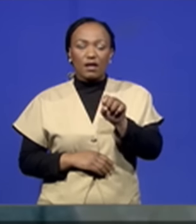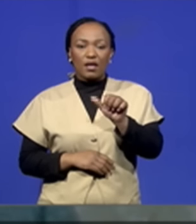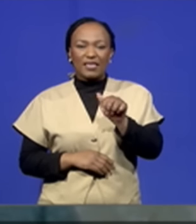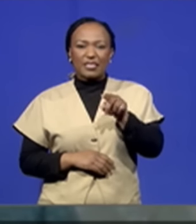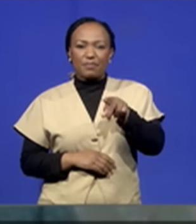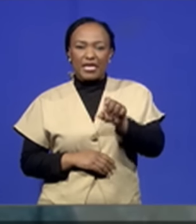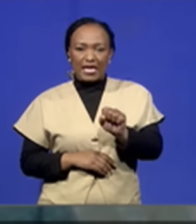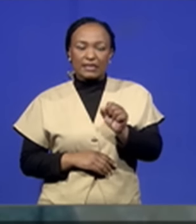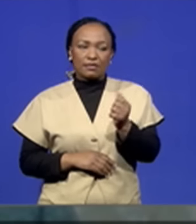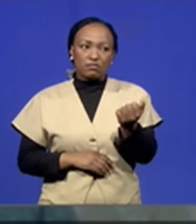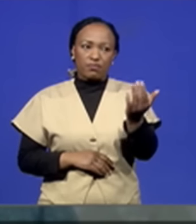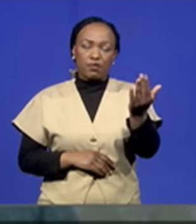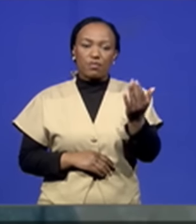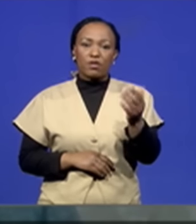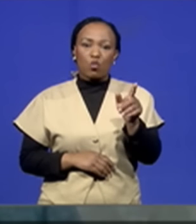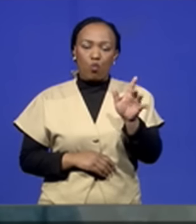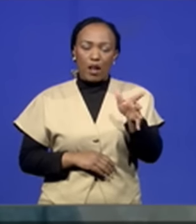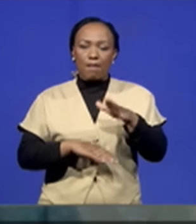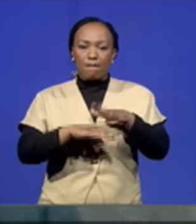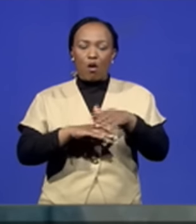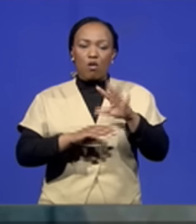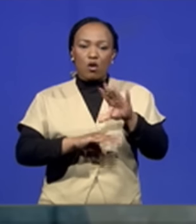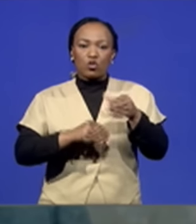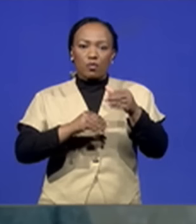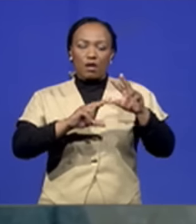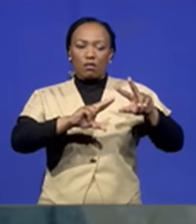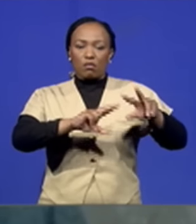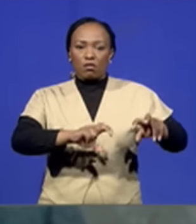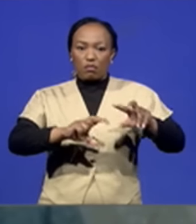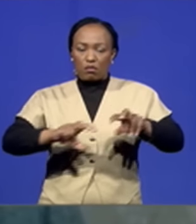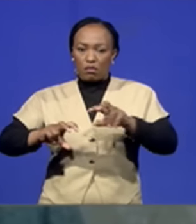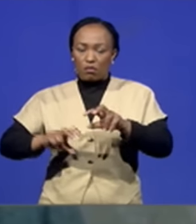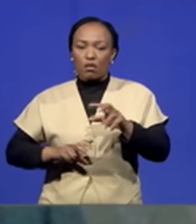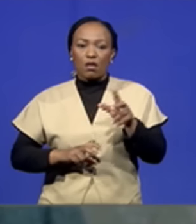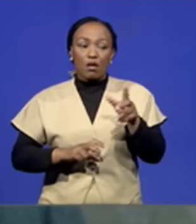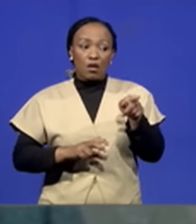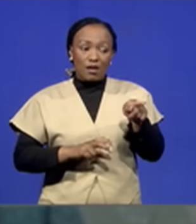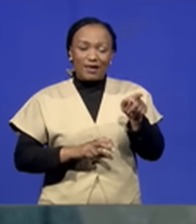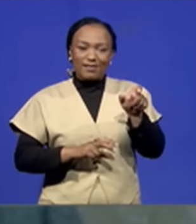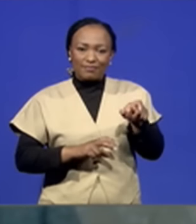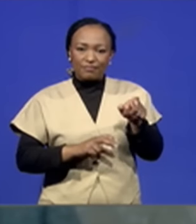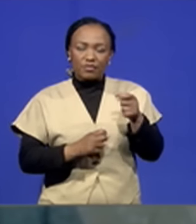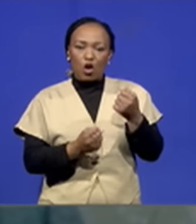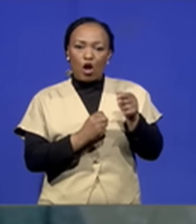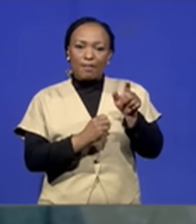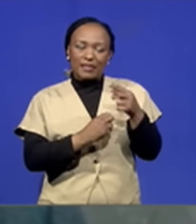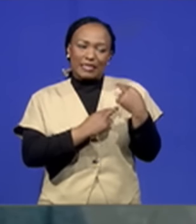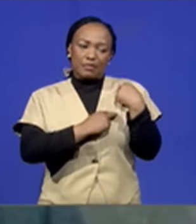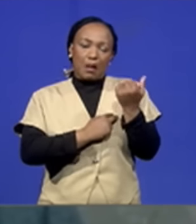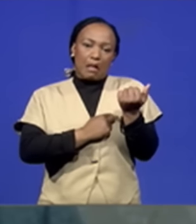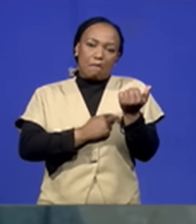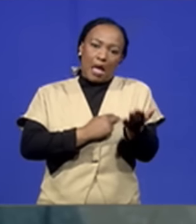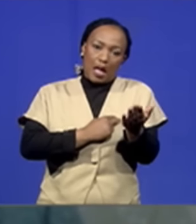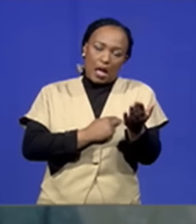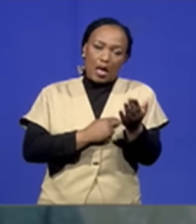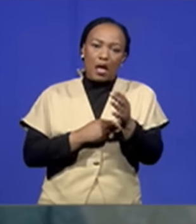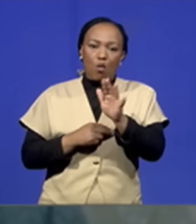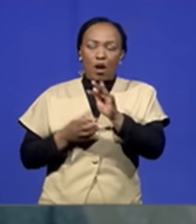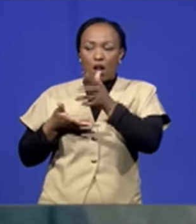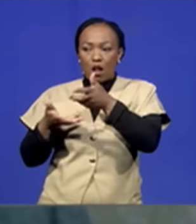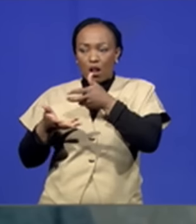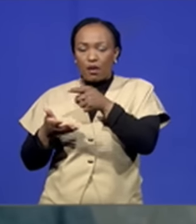further investigations and take statements from various parties, such as the sheriff himself. They might speak to Mr. Letswalo and so on. So they will compile